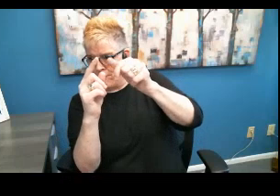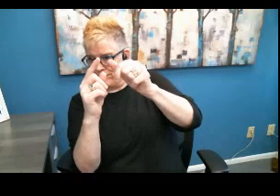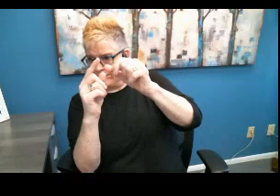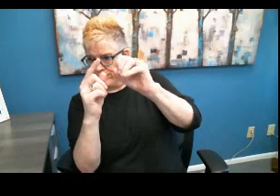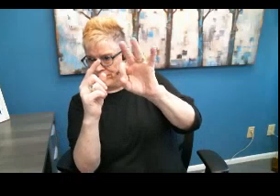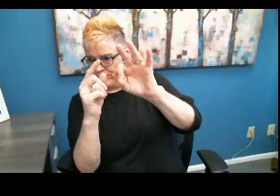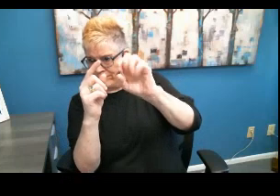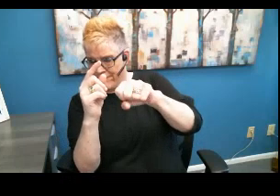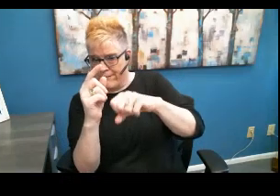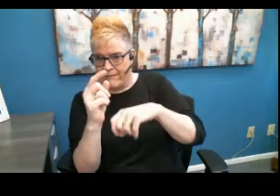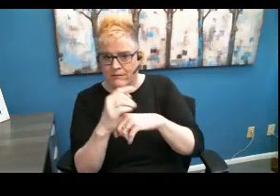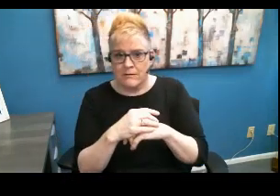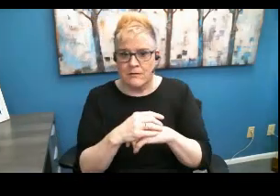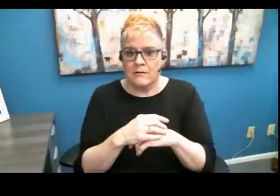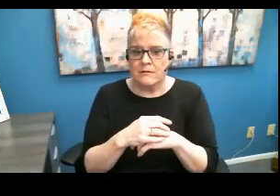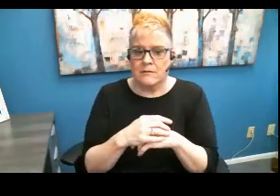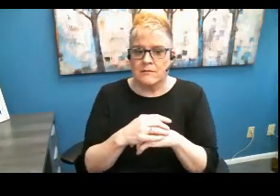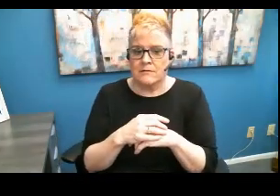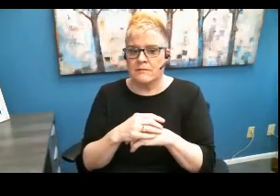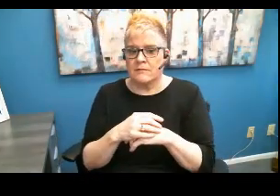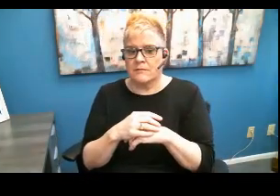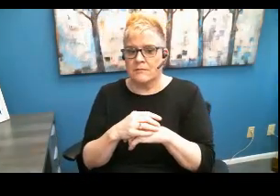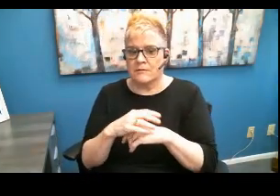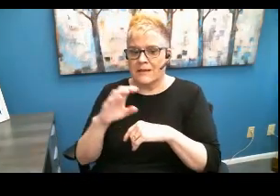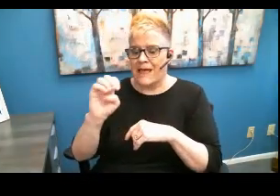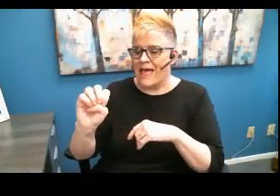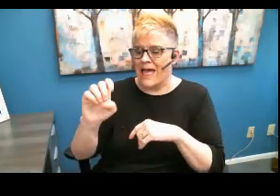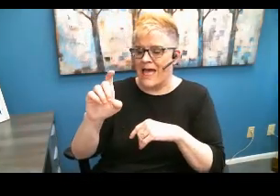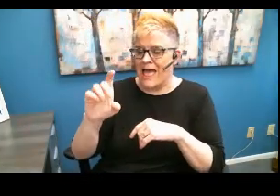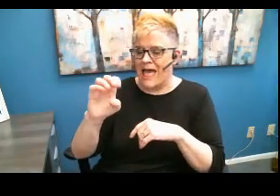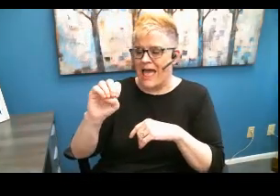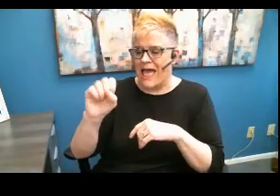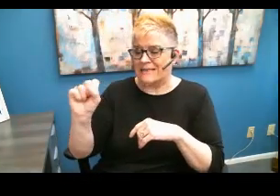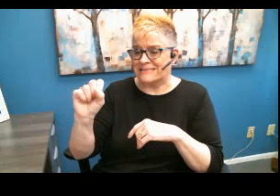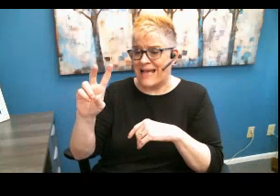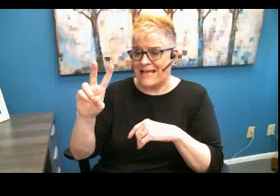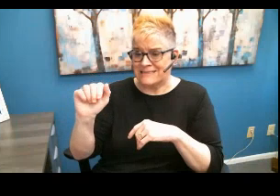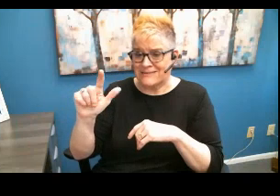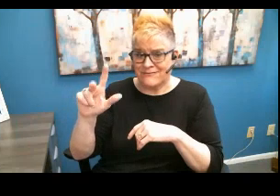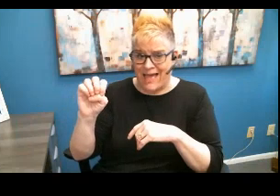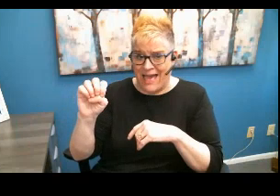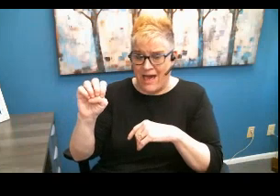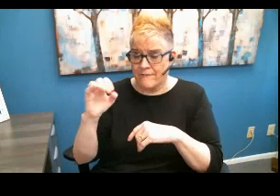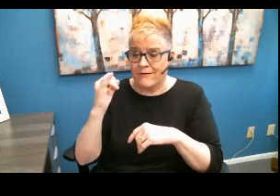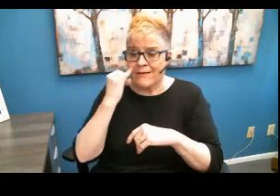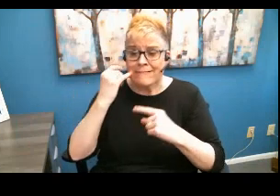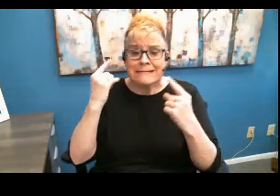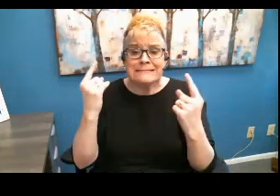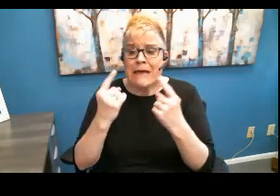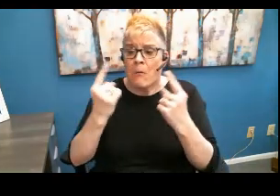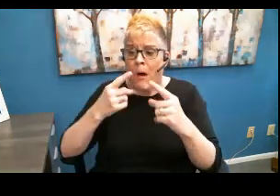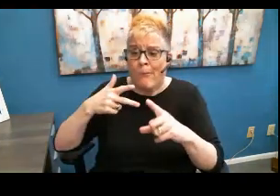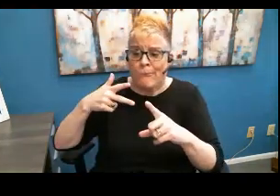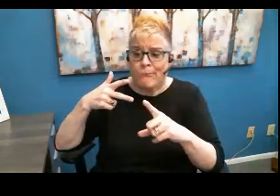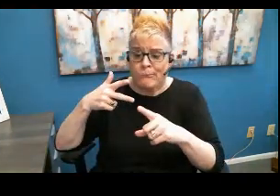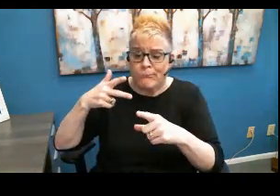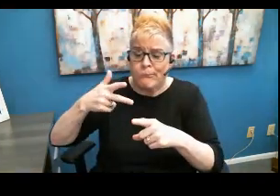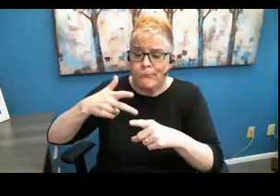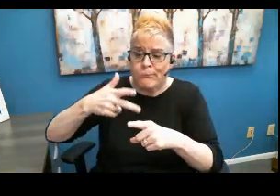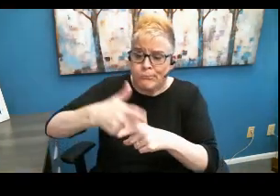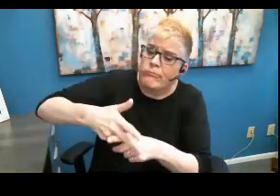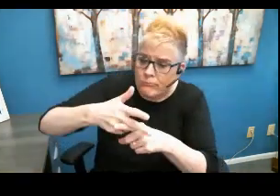features on more of the modern lines called an excess flow valve. So if there was a leak or somebody hit a line, it would kind